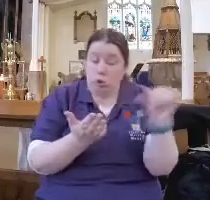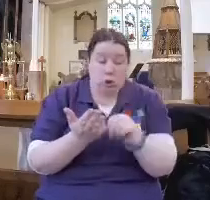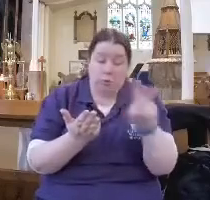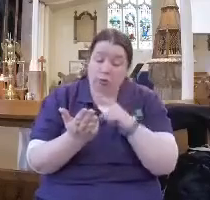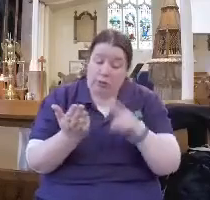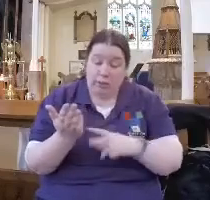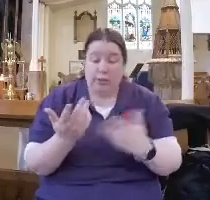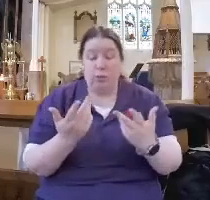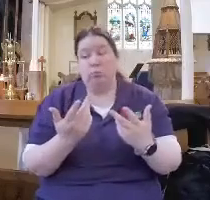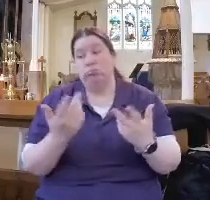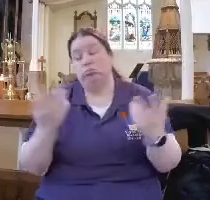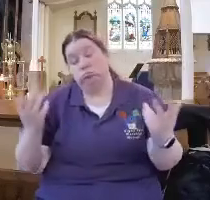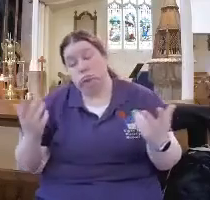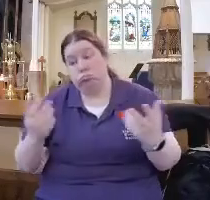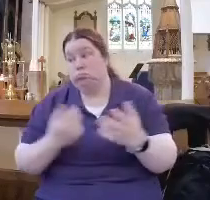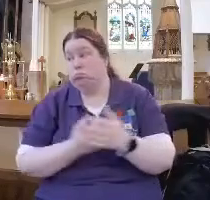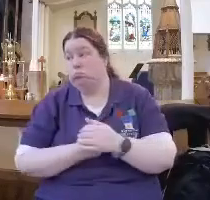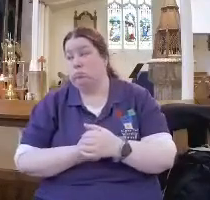with.